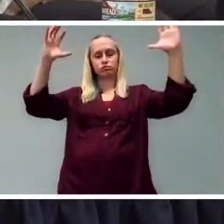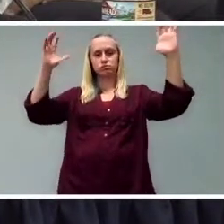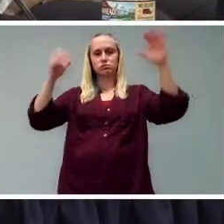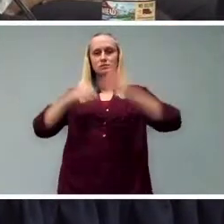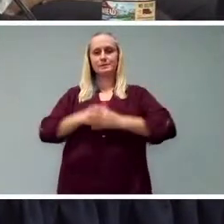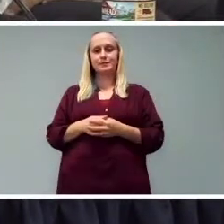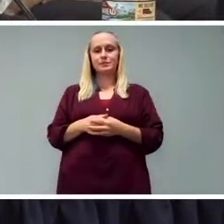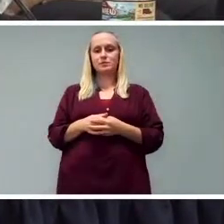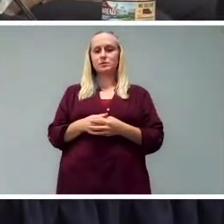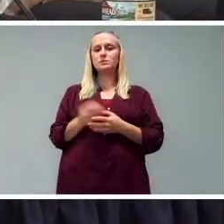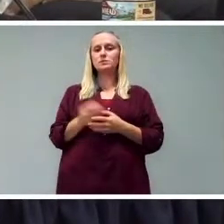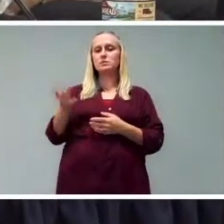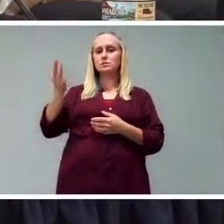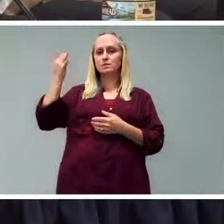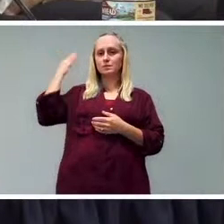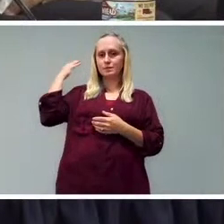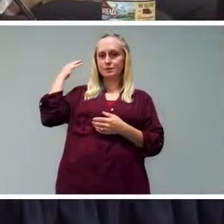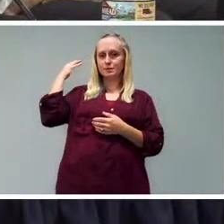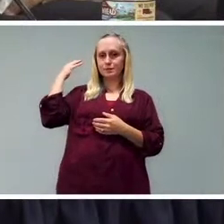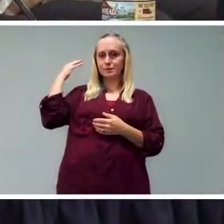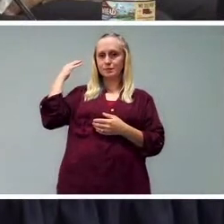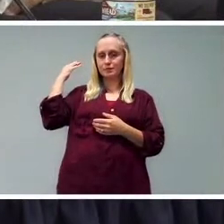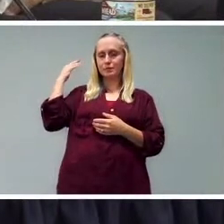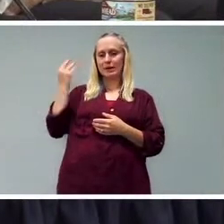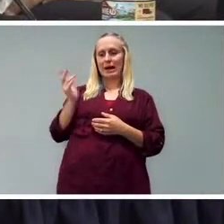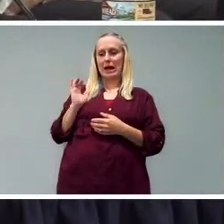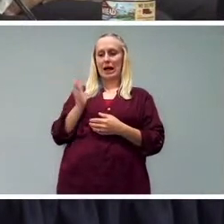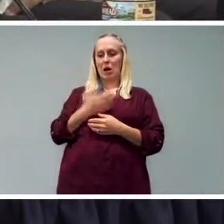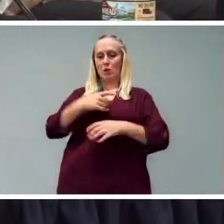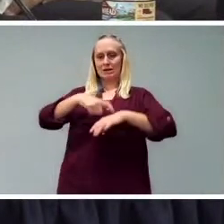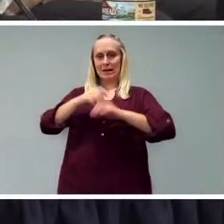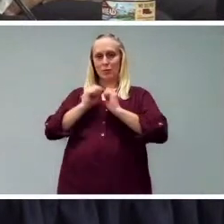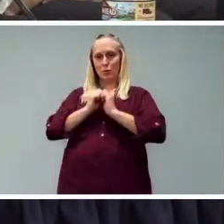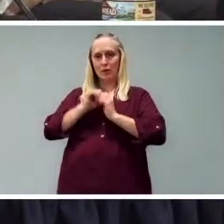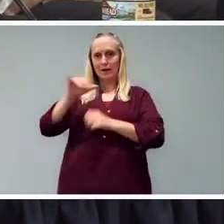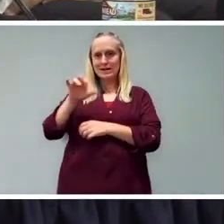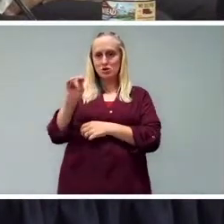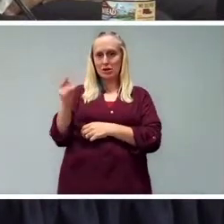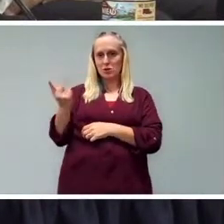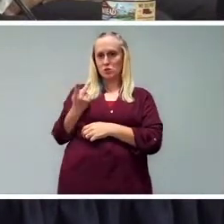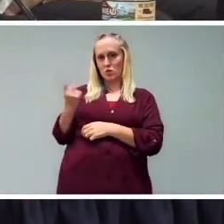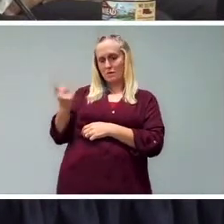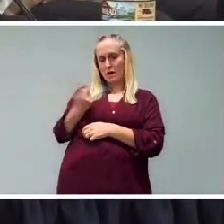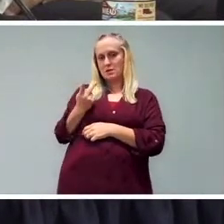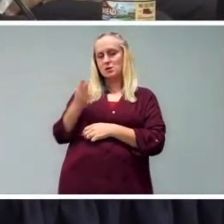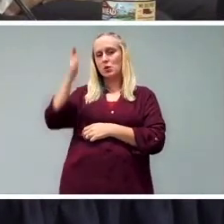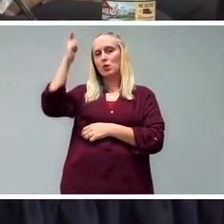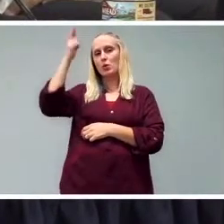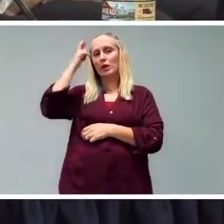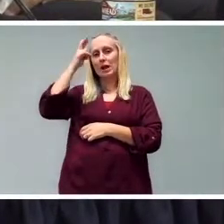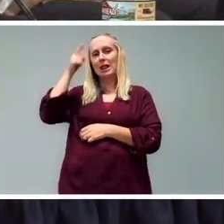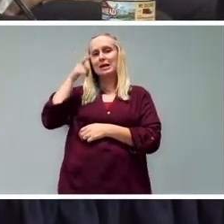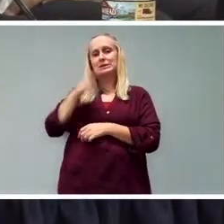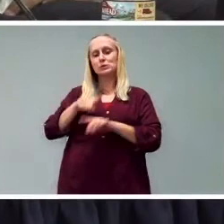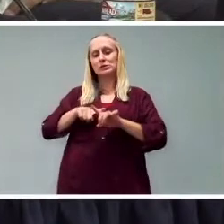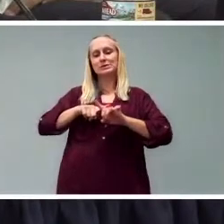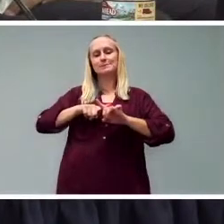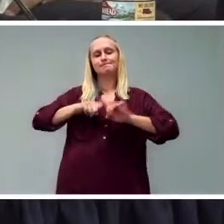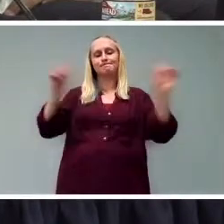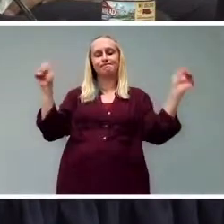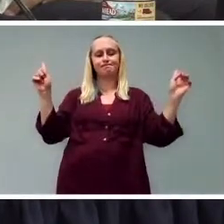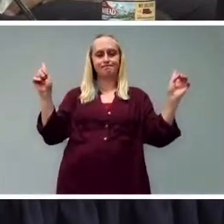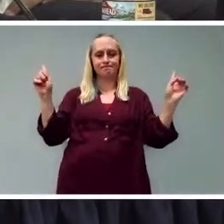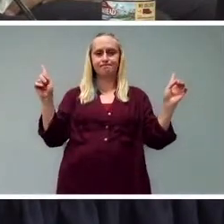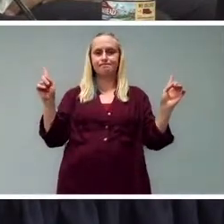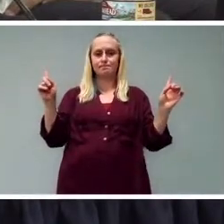the time together, Jason and I realized that this was so different. We